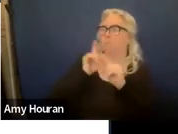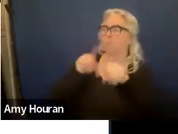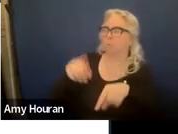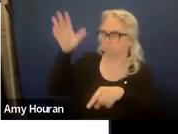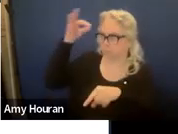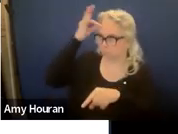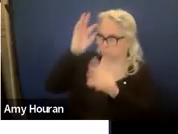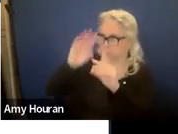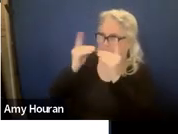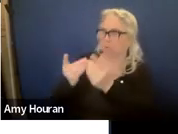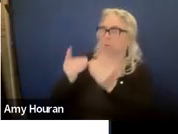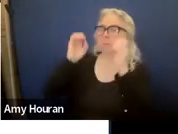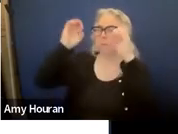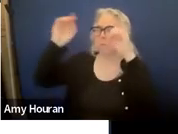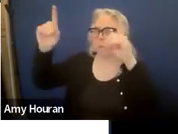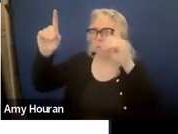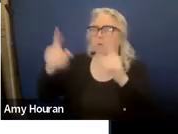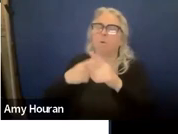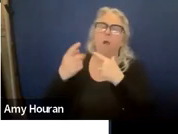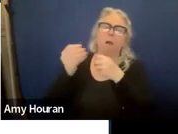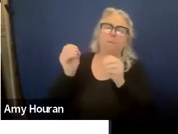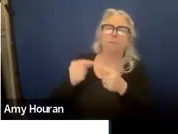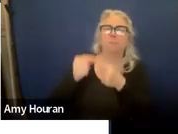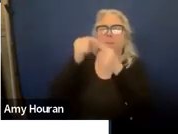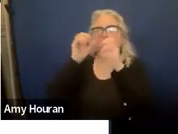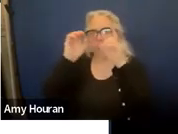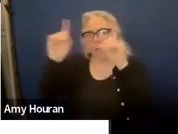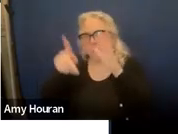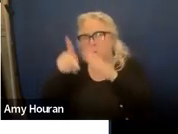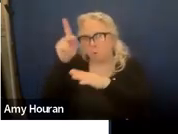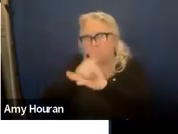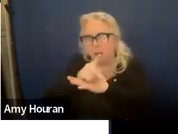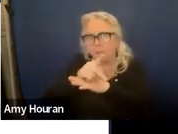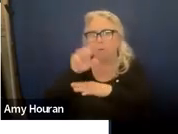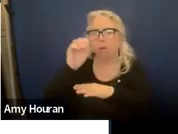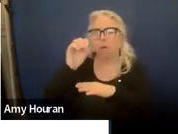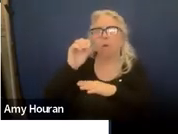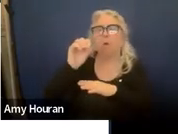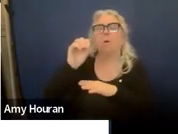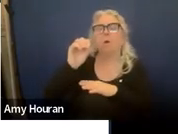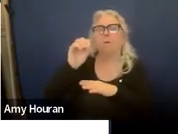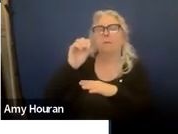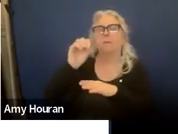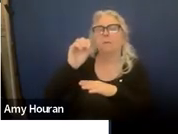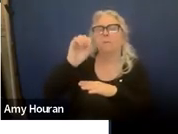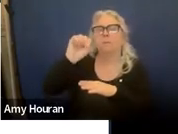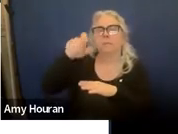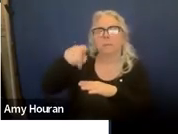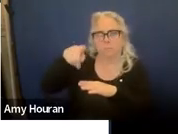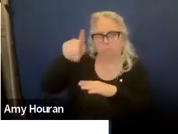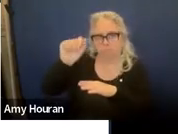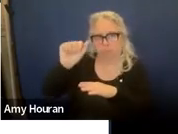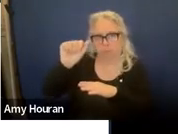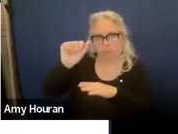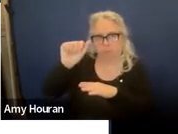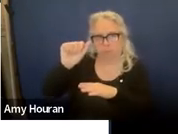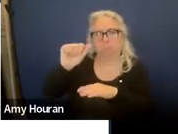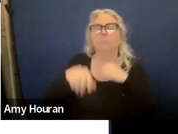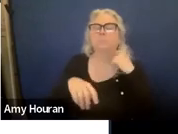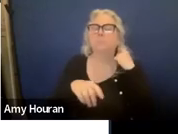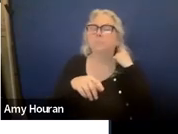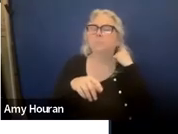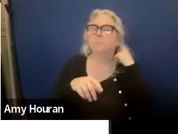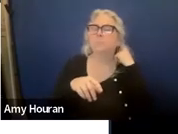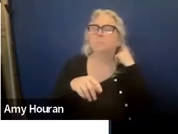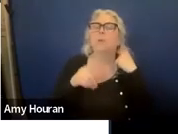of Education, or like the Office of Special Ed Programming, OSEP, as we call them. And I think we'll get some more